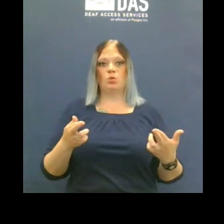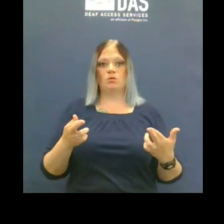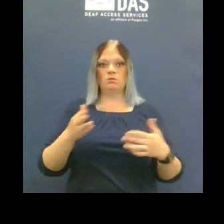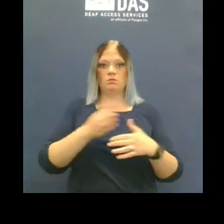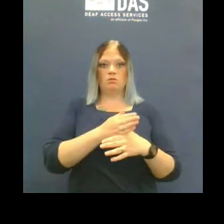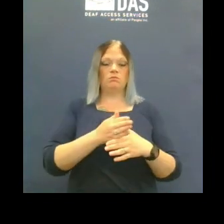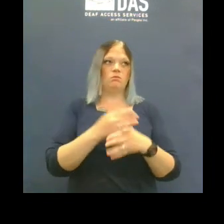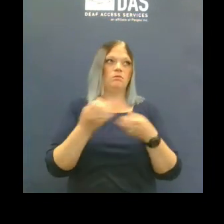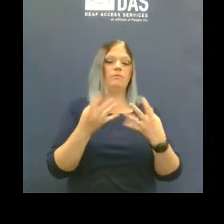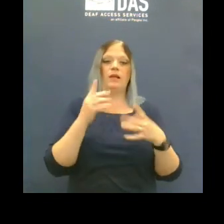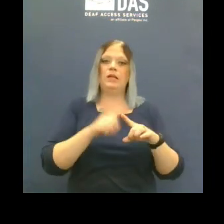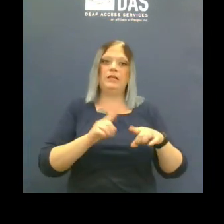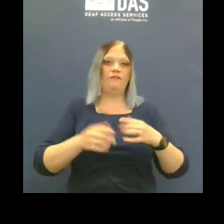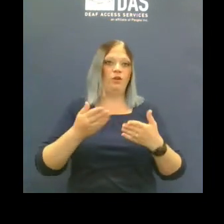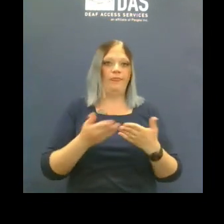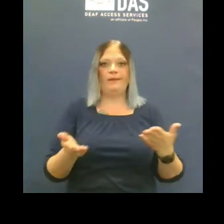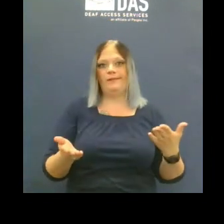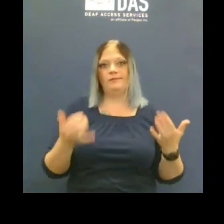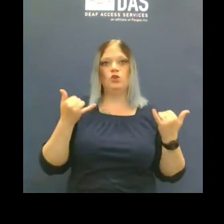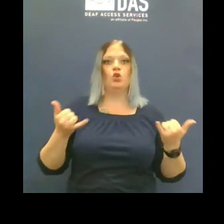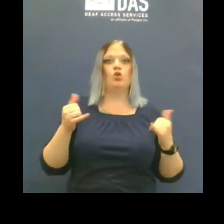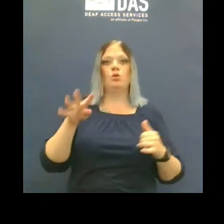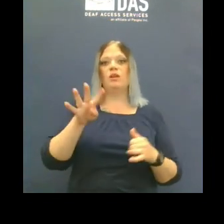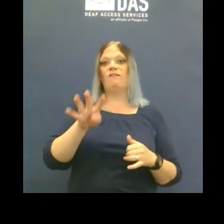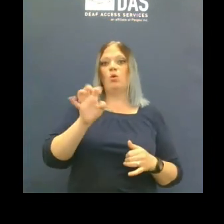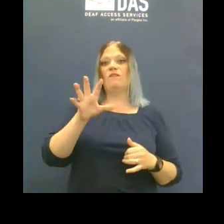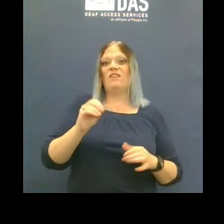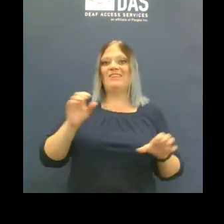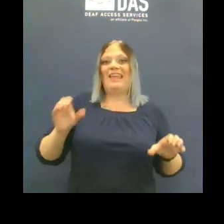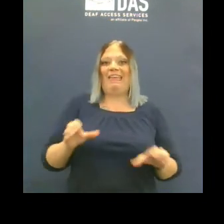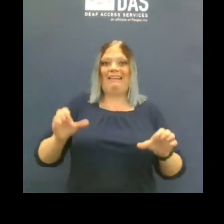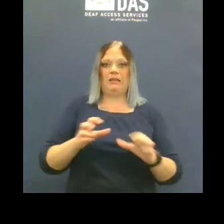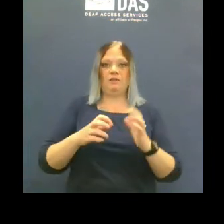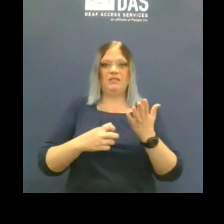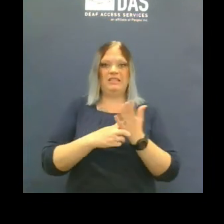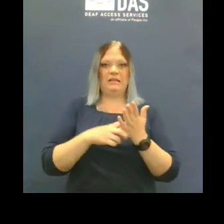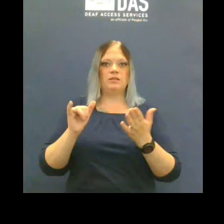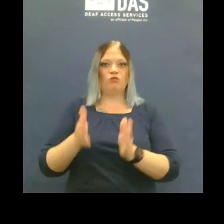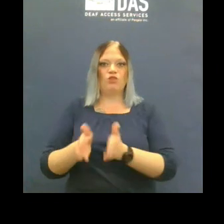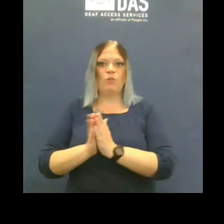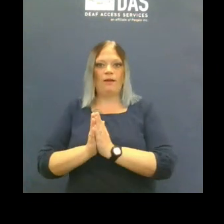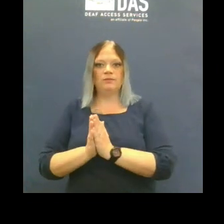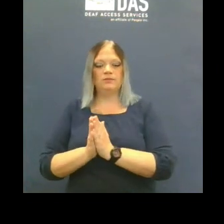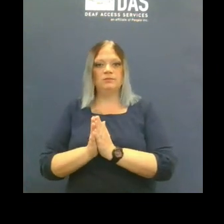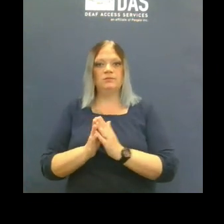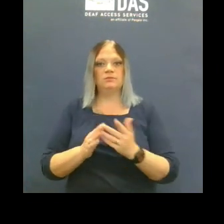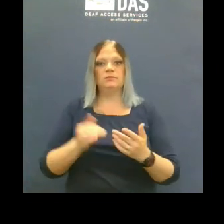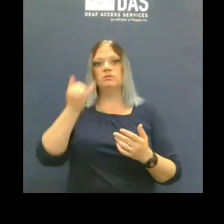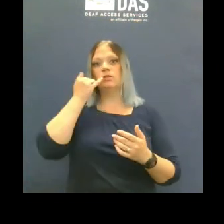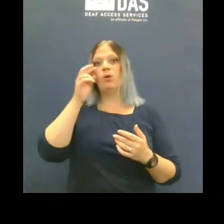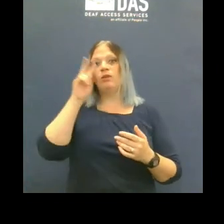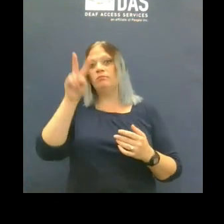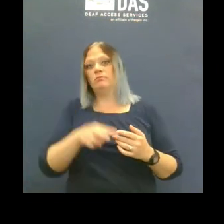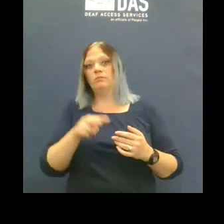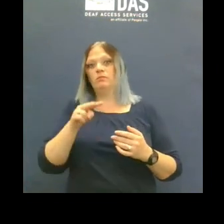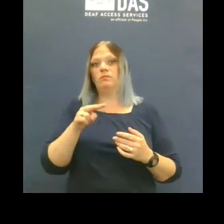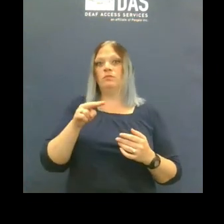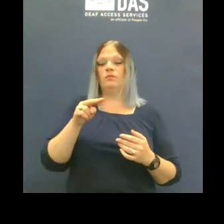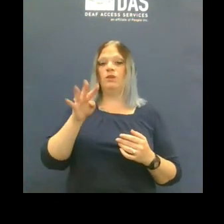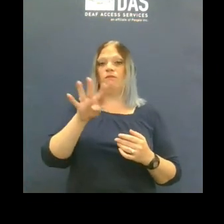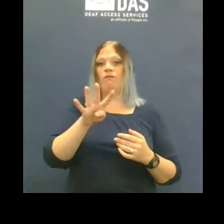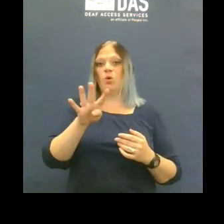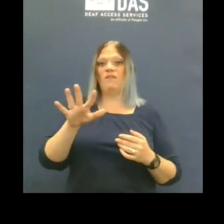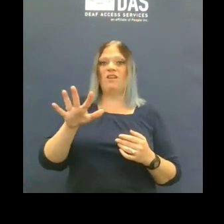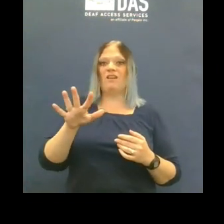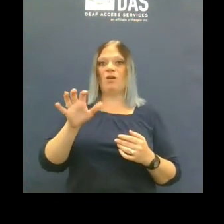from a lot of different things. We have currently 450 active tickets. That means that if you take a look at the 4,500 that are in